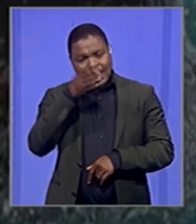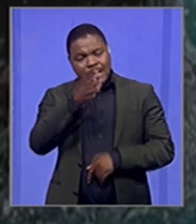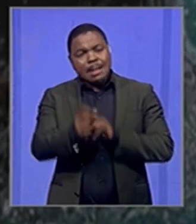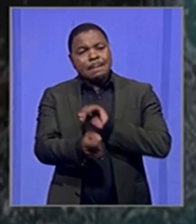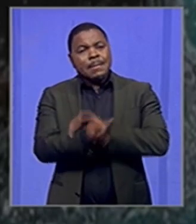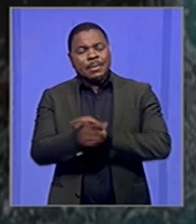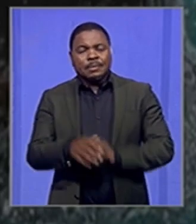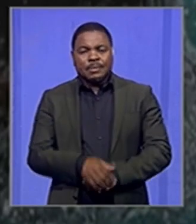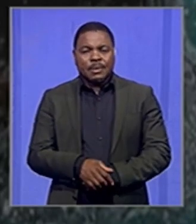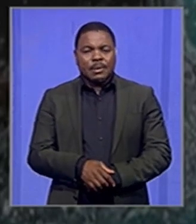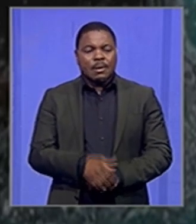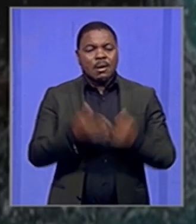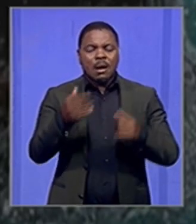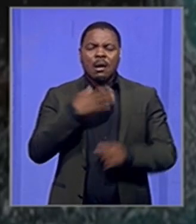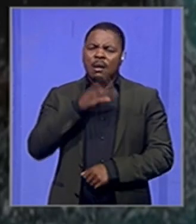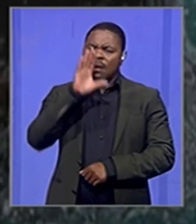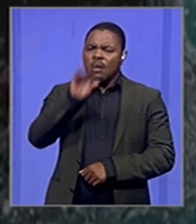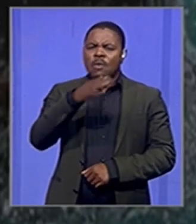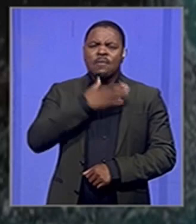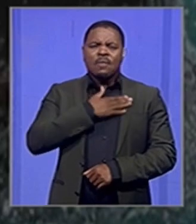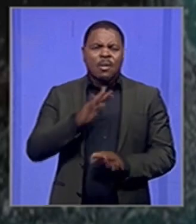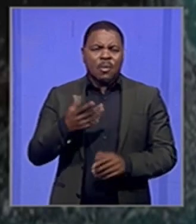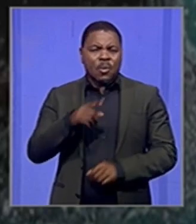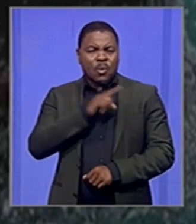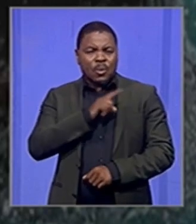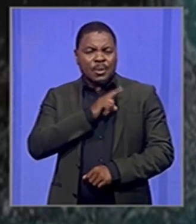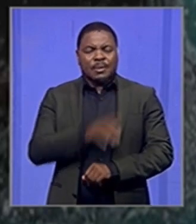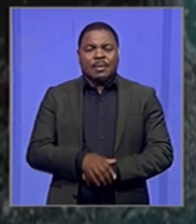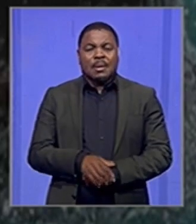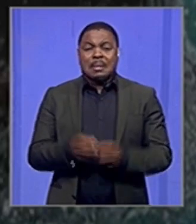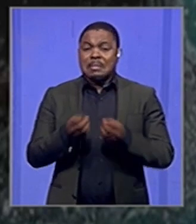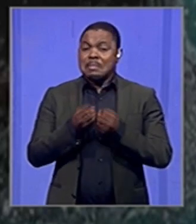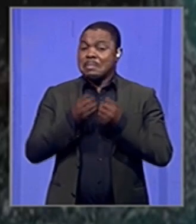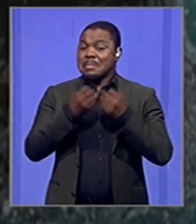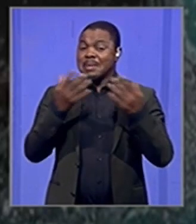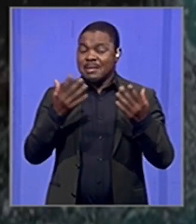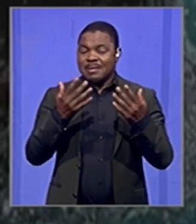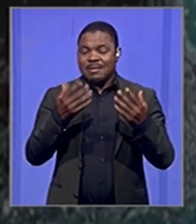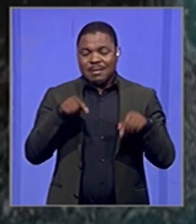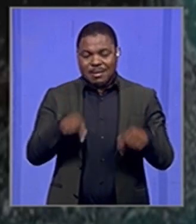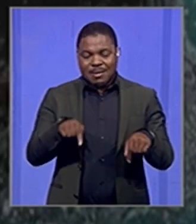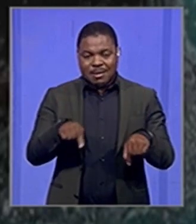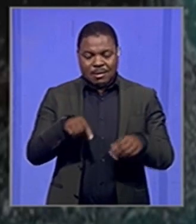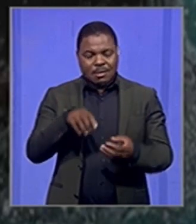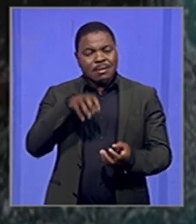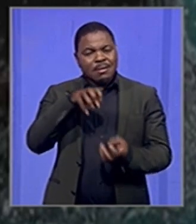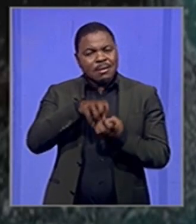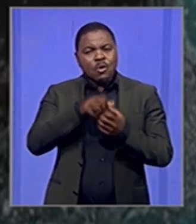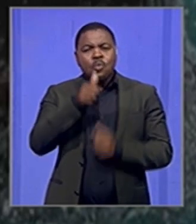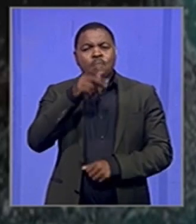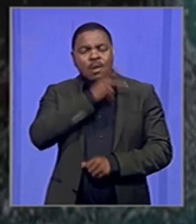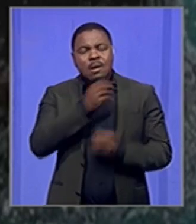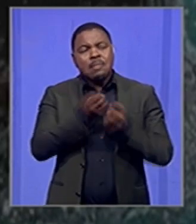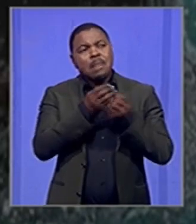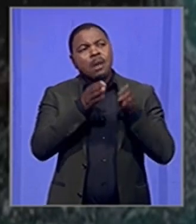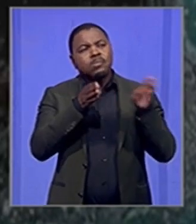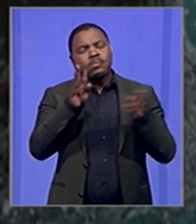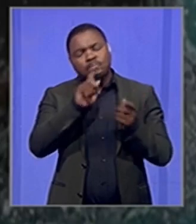gore na maikutlo a gago ke afe ka se ka ge kudu e le sehla se sa paseka se tletše ka